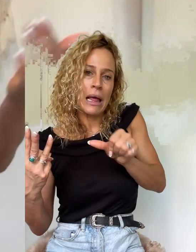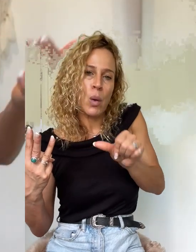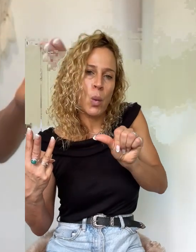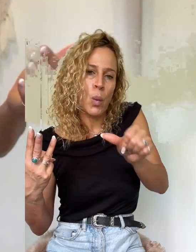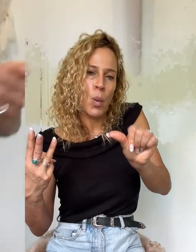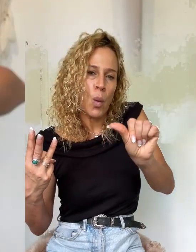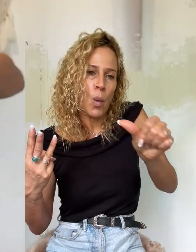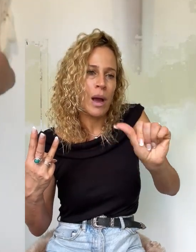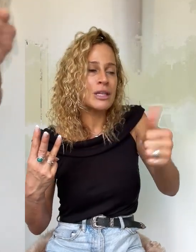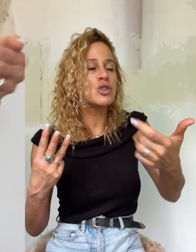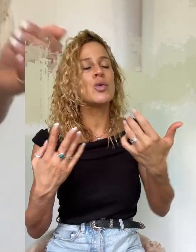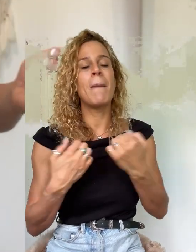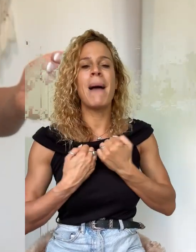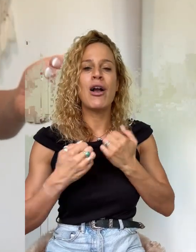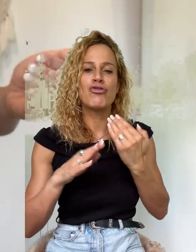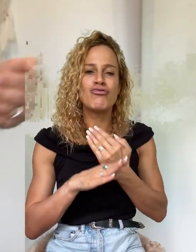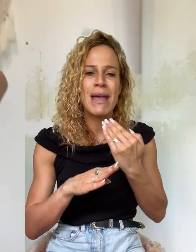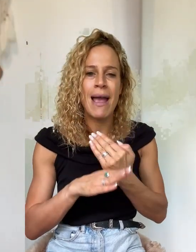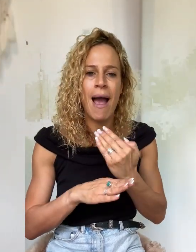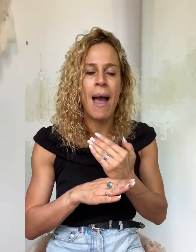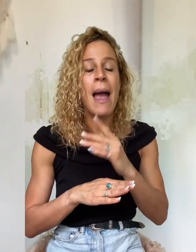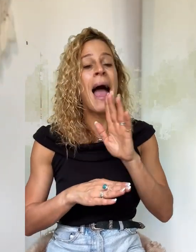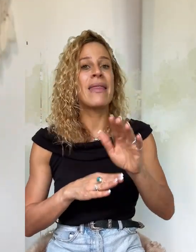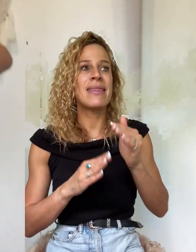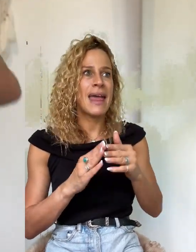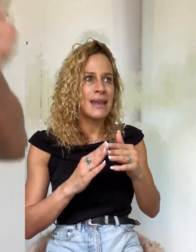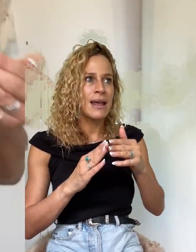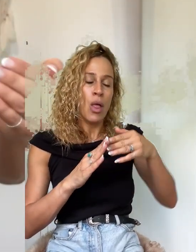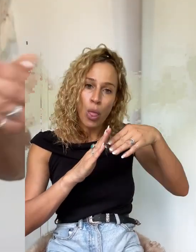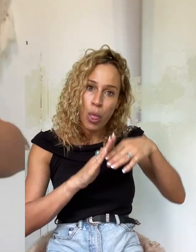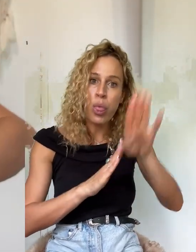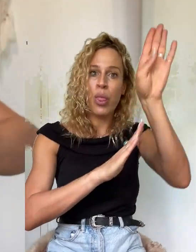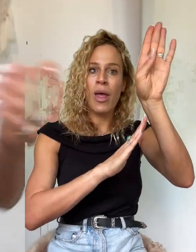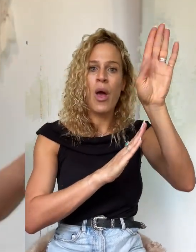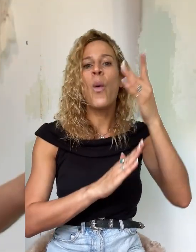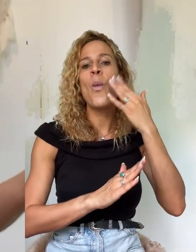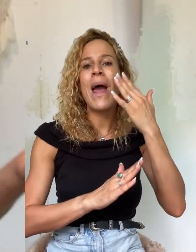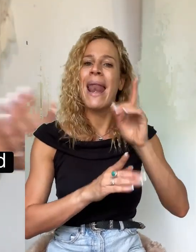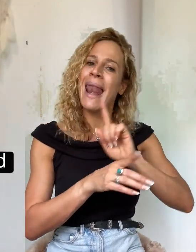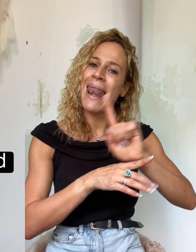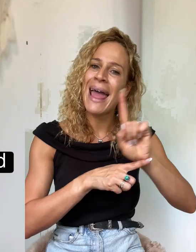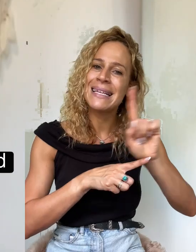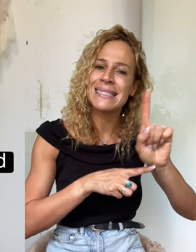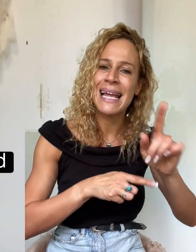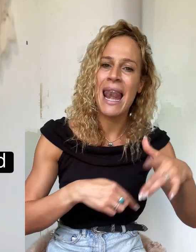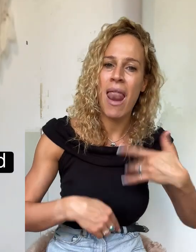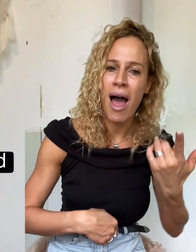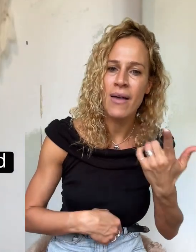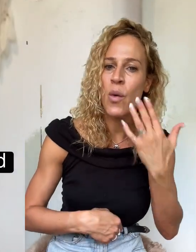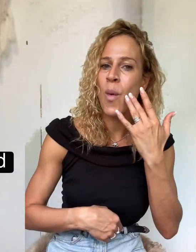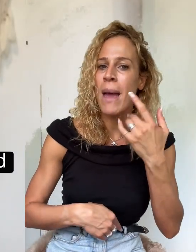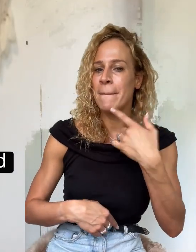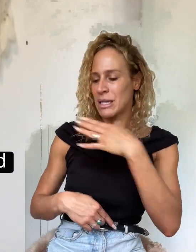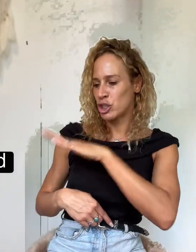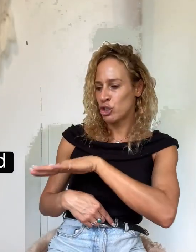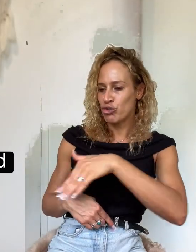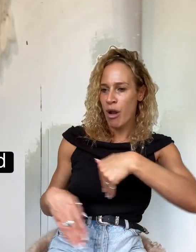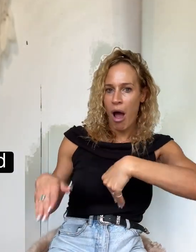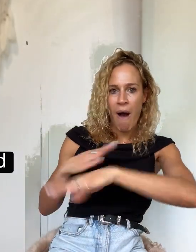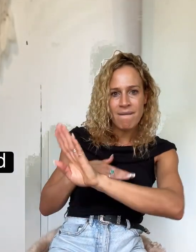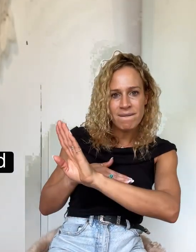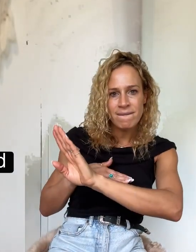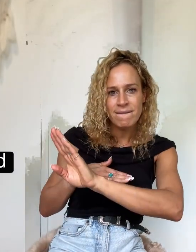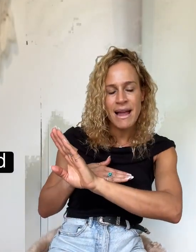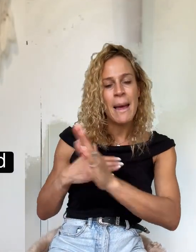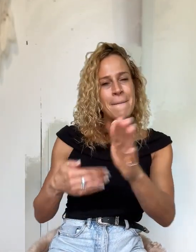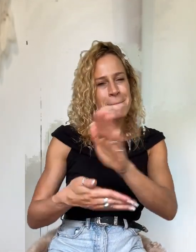towards something that wasn't going to peak too soon, and that was going to be able to challenge me later on in life when my children were kind